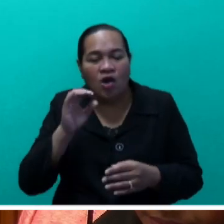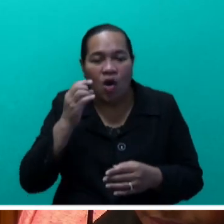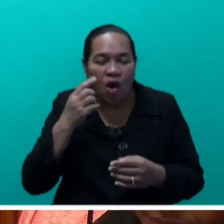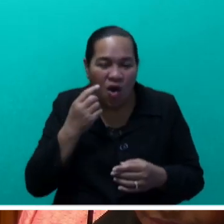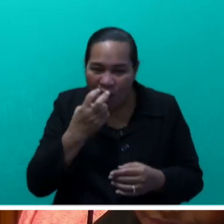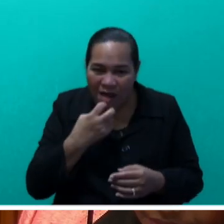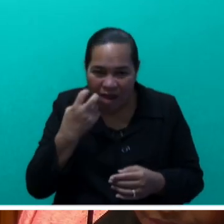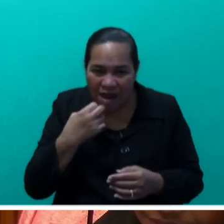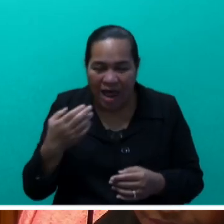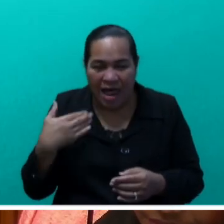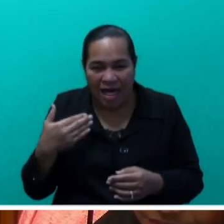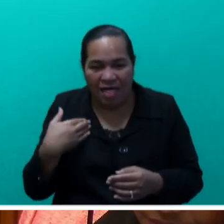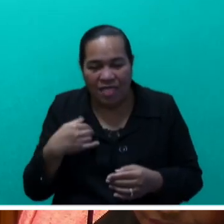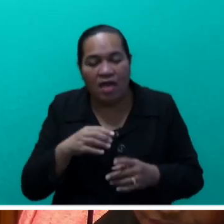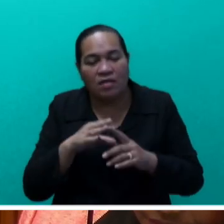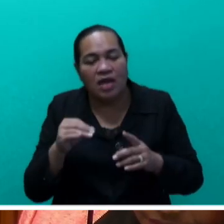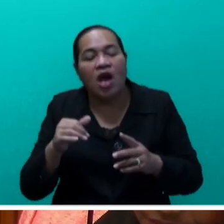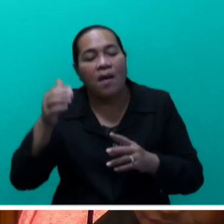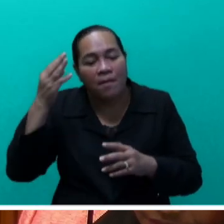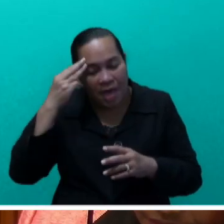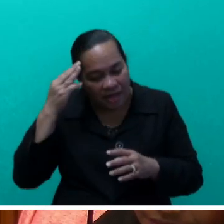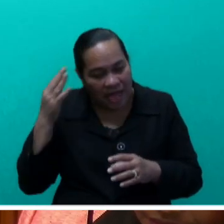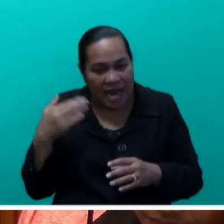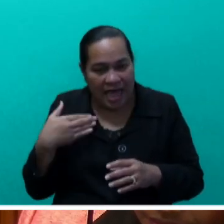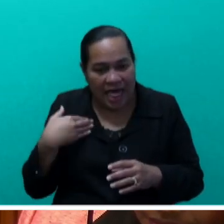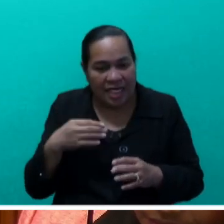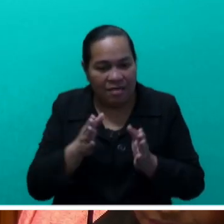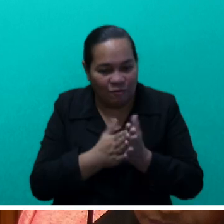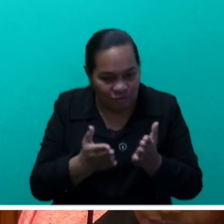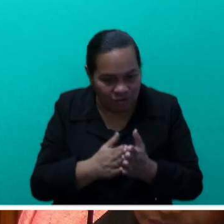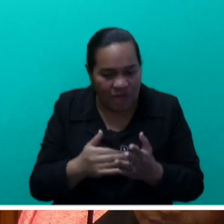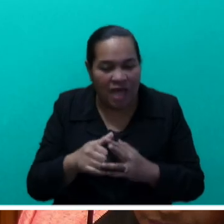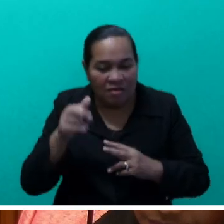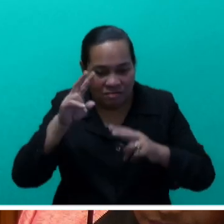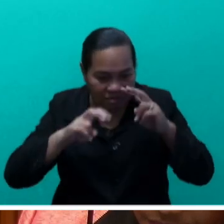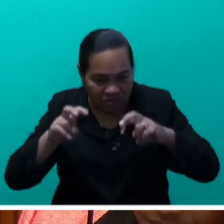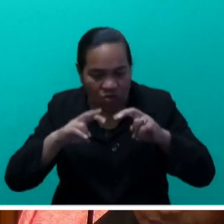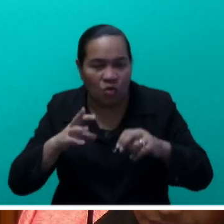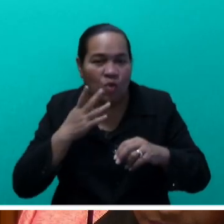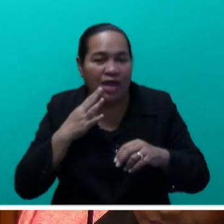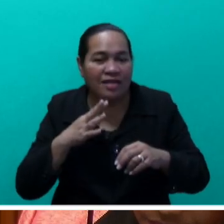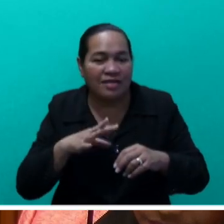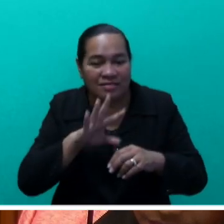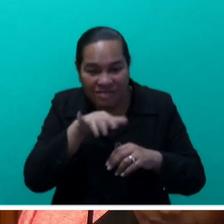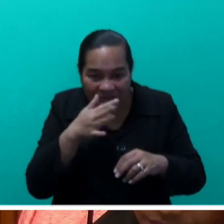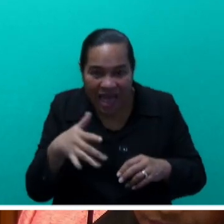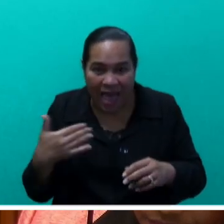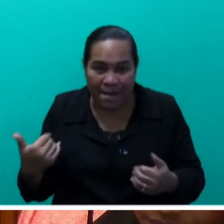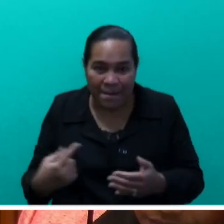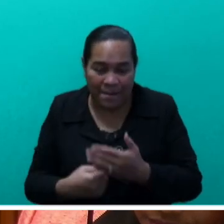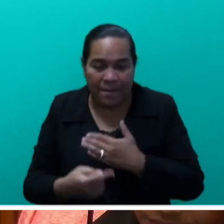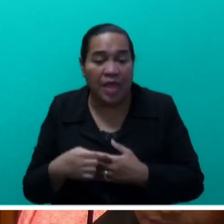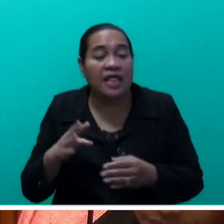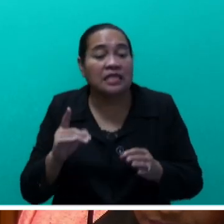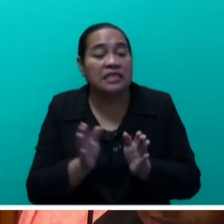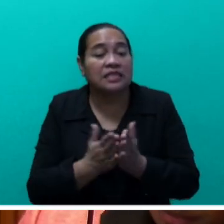nutrition questions, and mental health modules, and urinalysis during the survey. These are the new modules